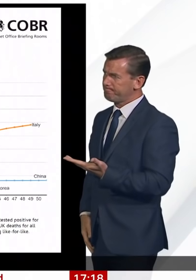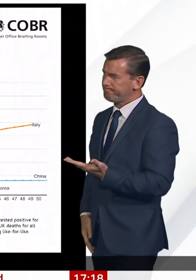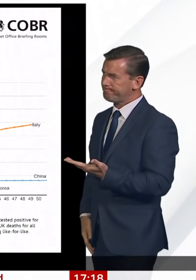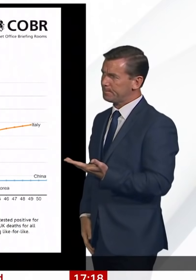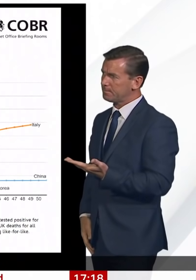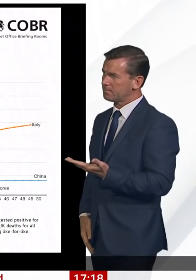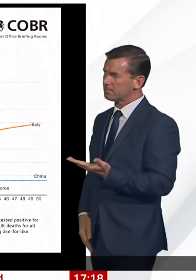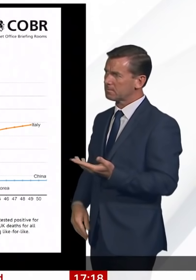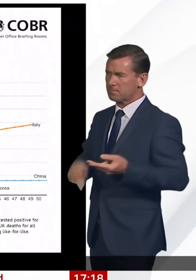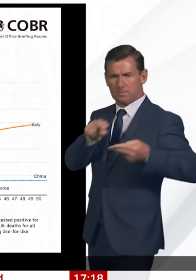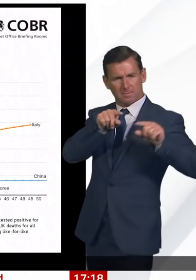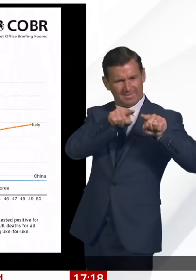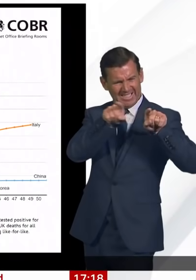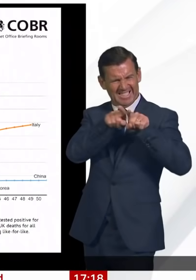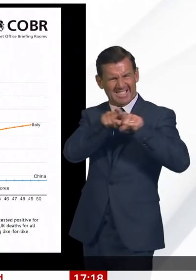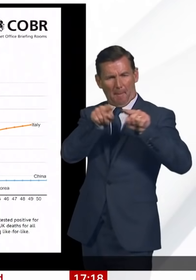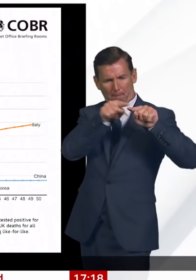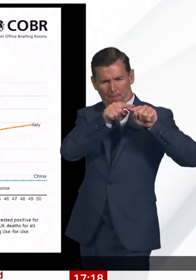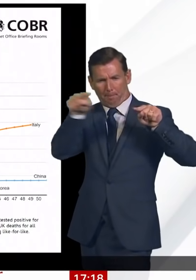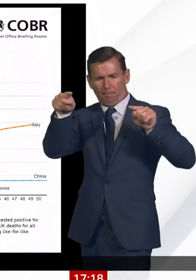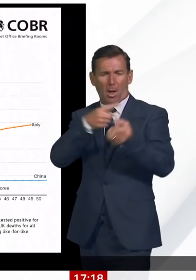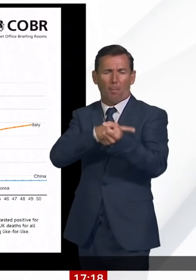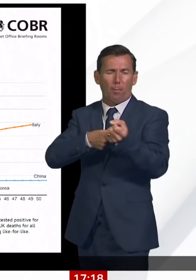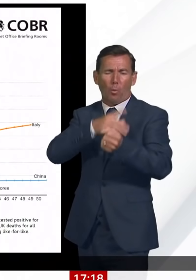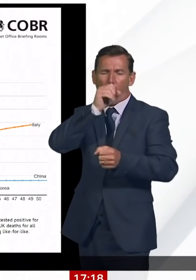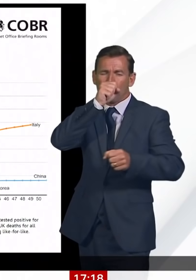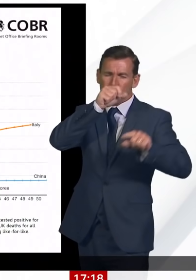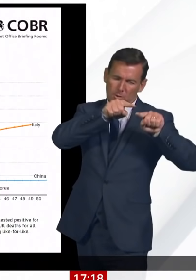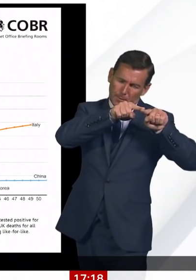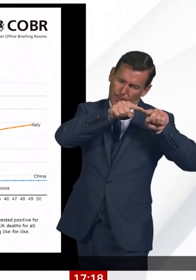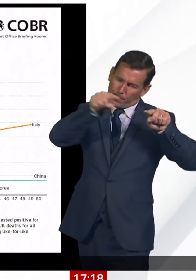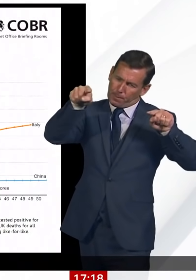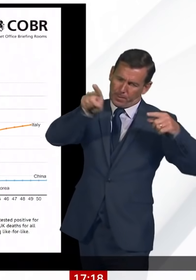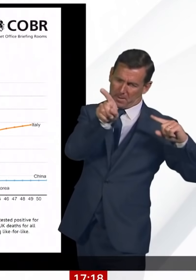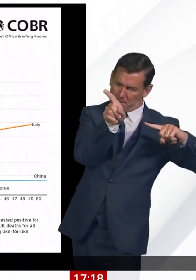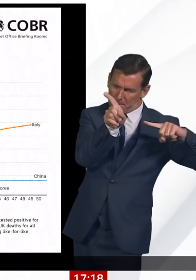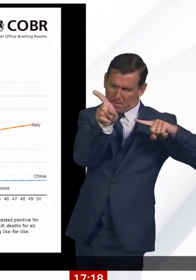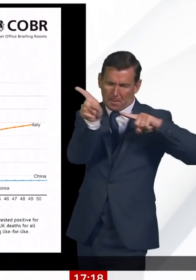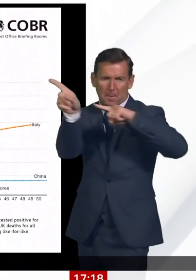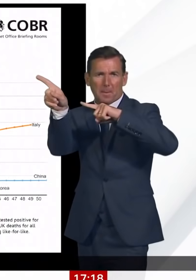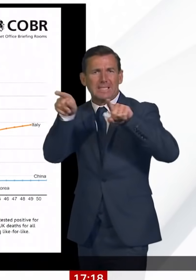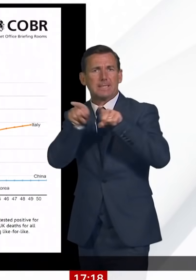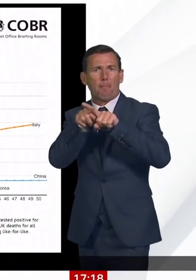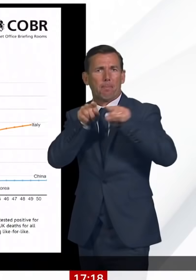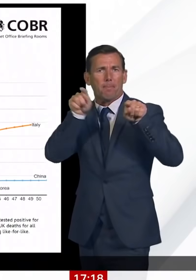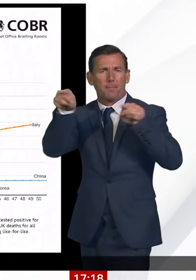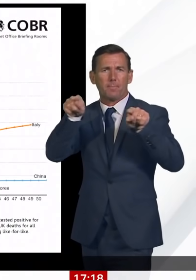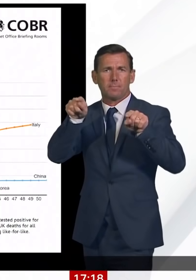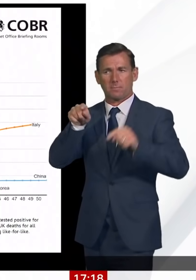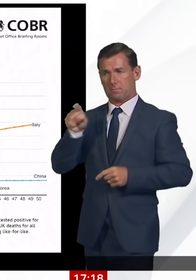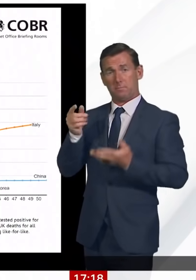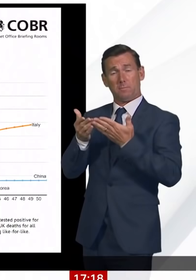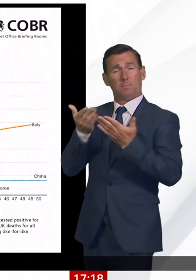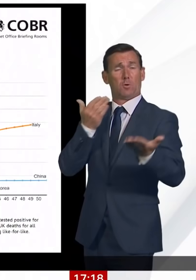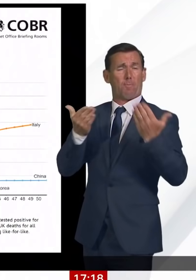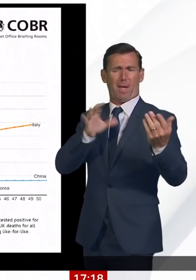within the same framing of those middle countries. These are important comparisons, but